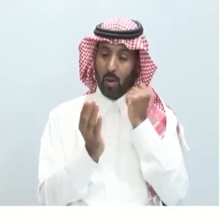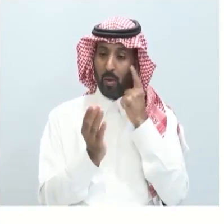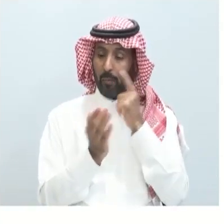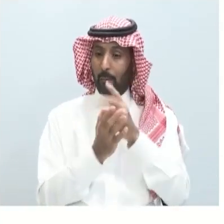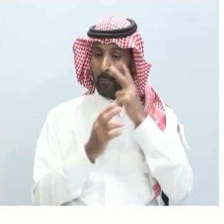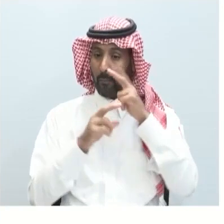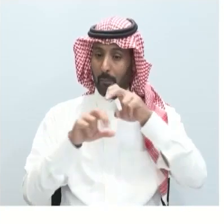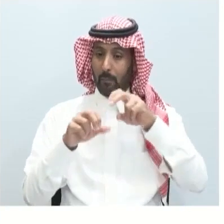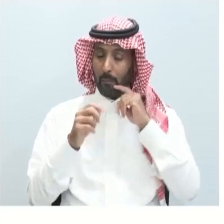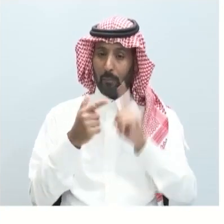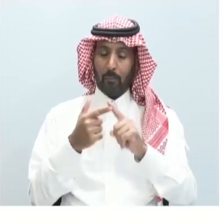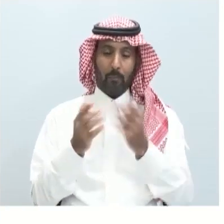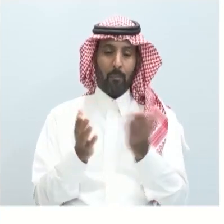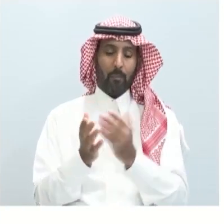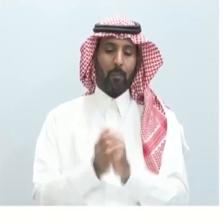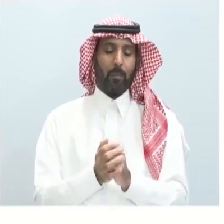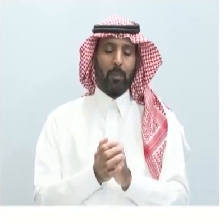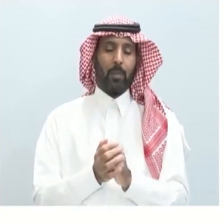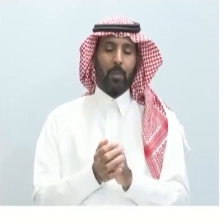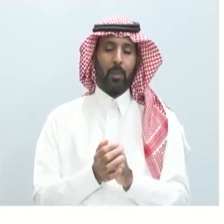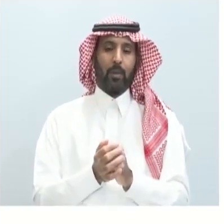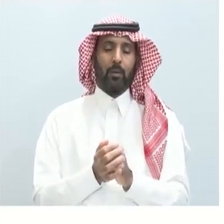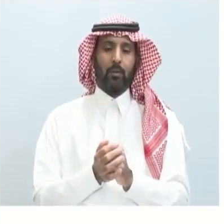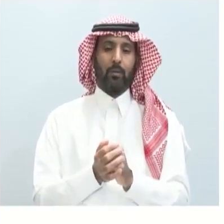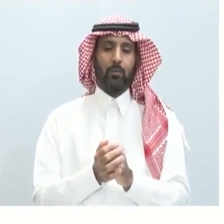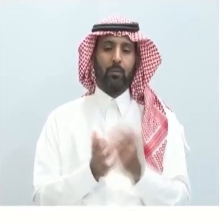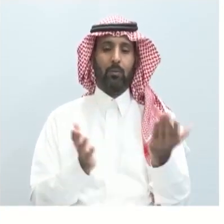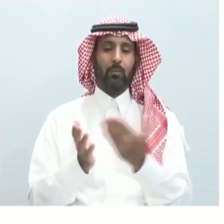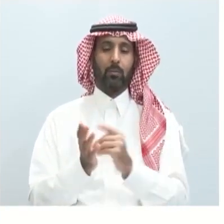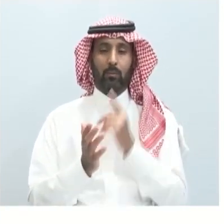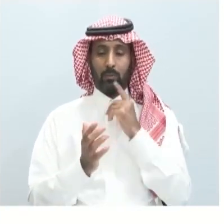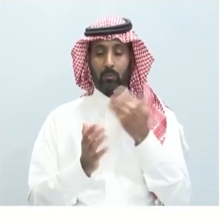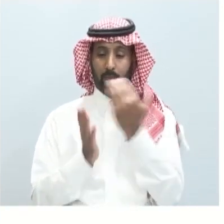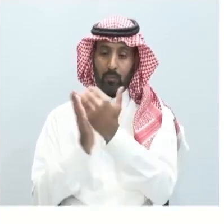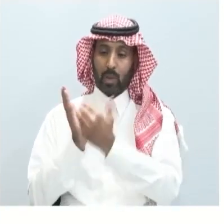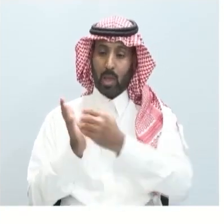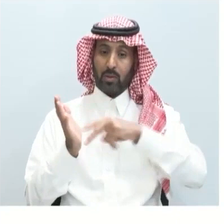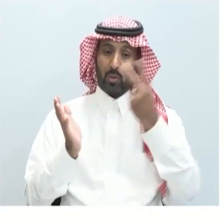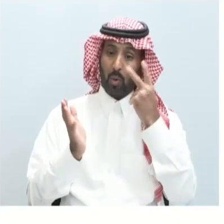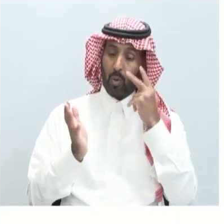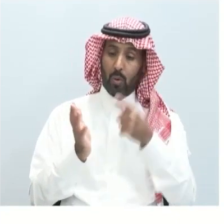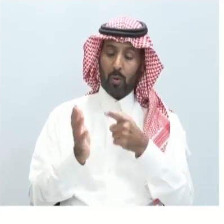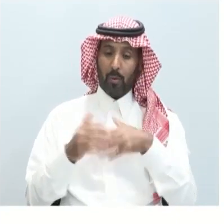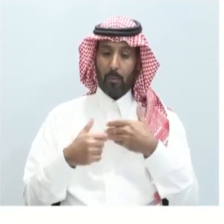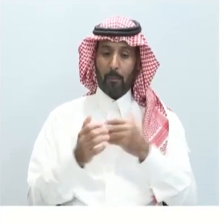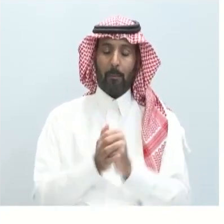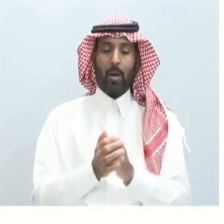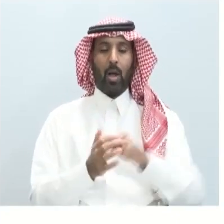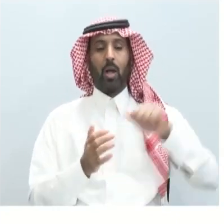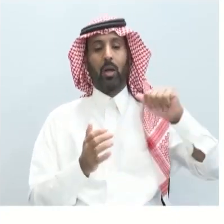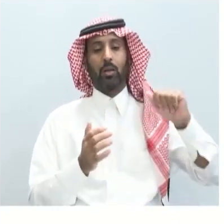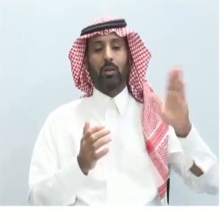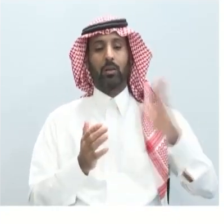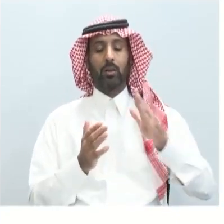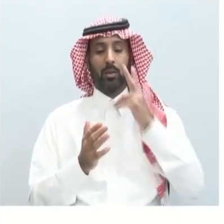research, environmental project, and so on, etc., etc. In paragraph two, the word accommodate. What does accommodate